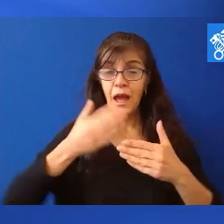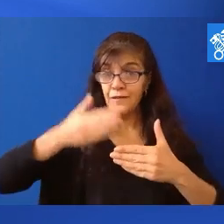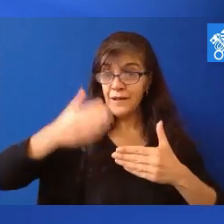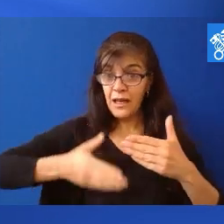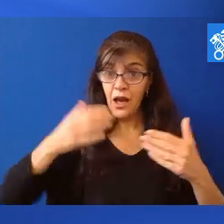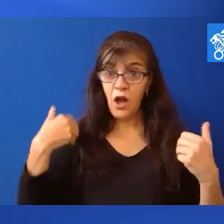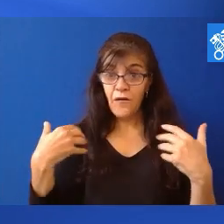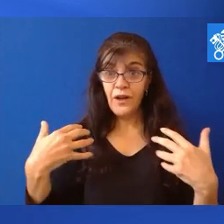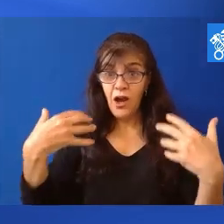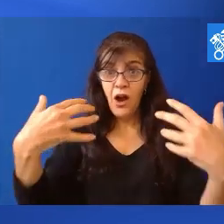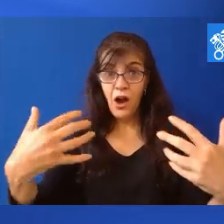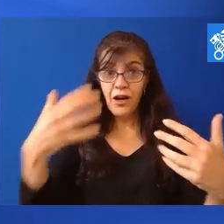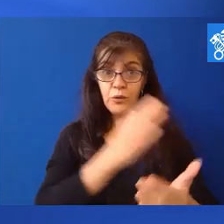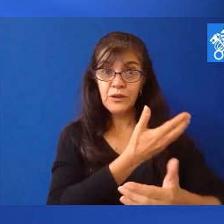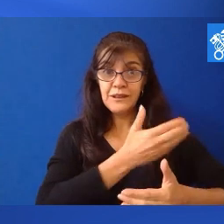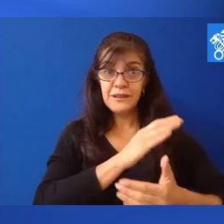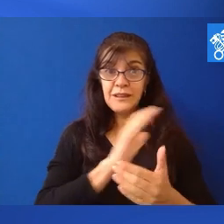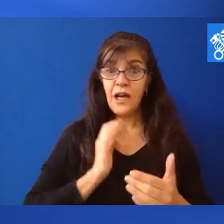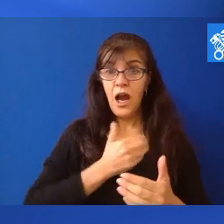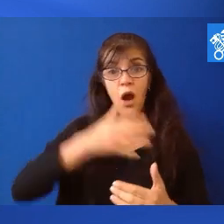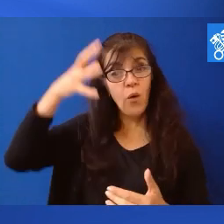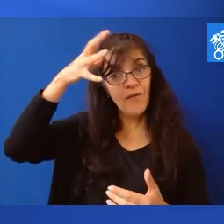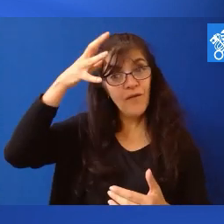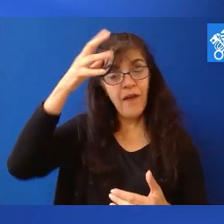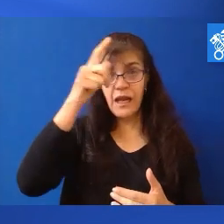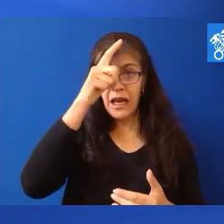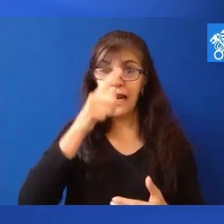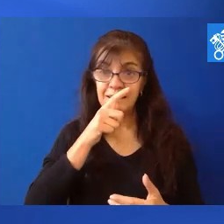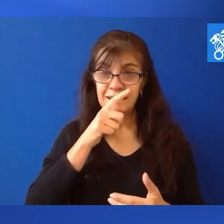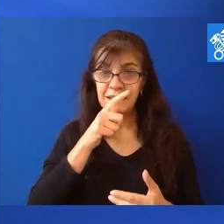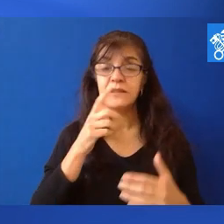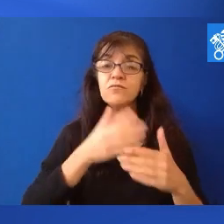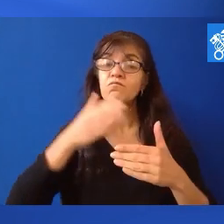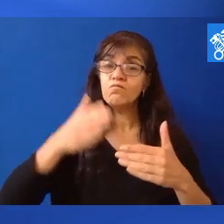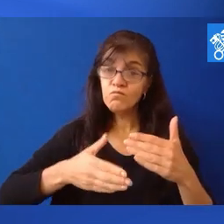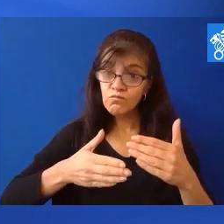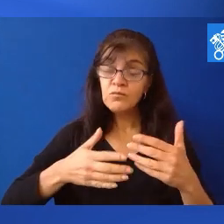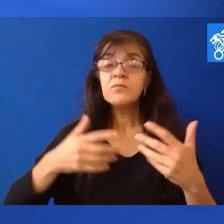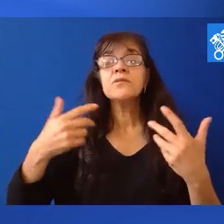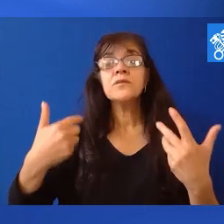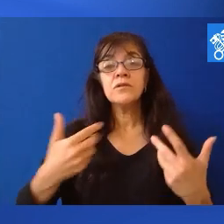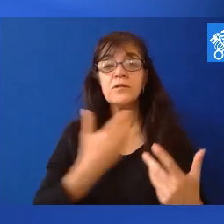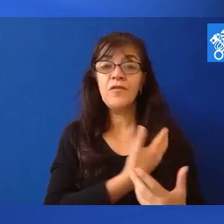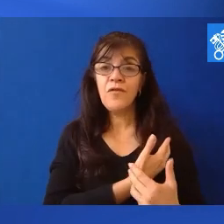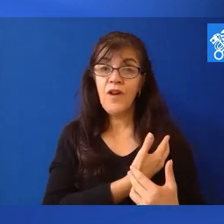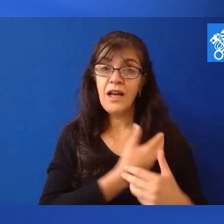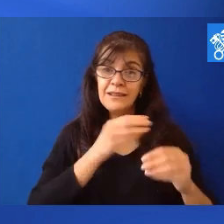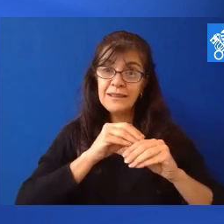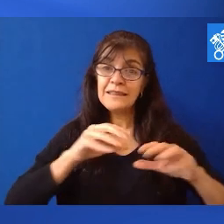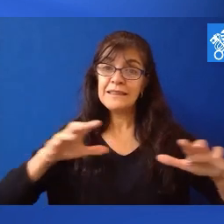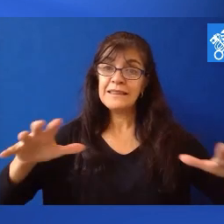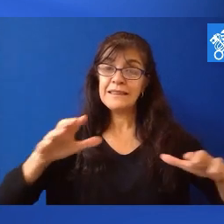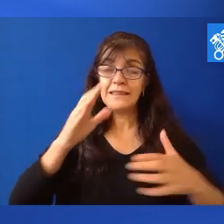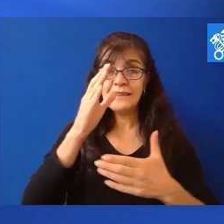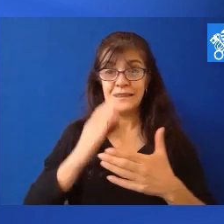Al final de este encuentro se cantará el Padre Nuestro en latín. Después, su Santidad impartirá a todos